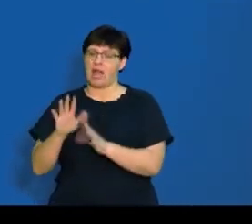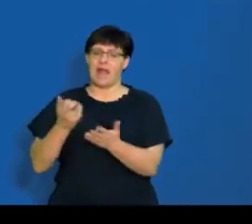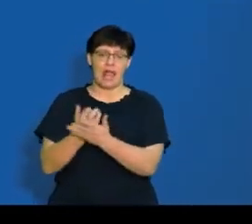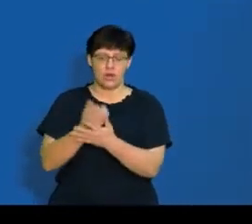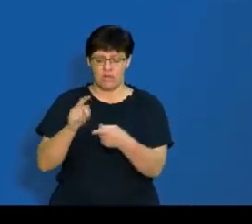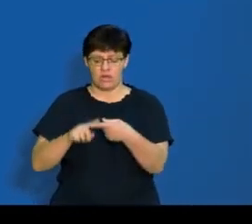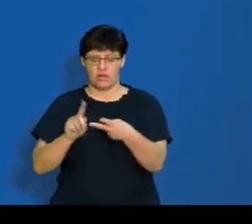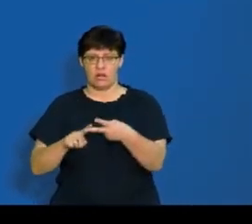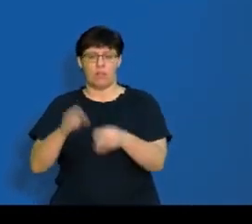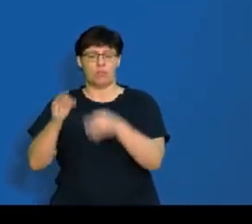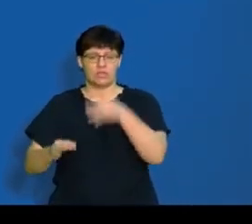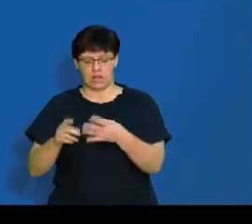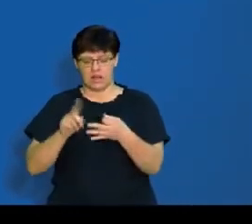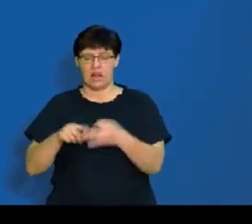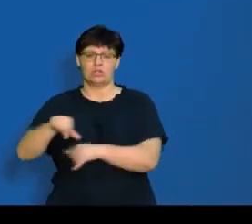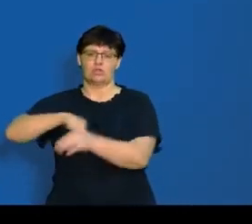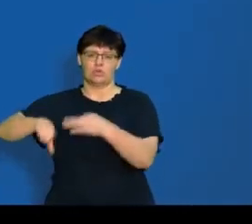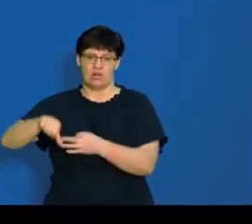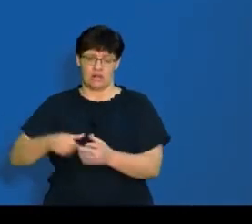economic, political, and social.